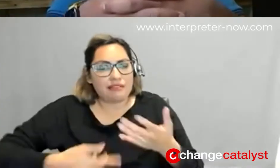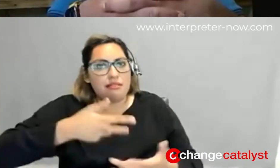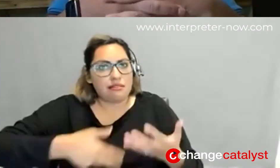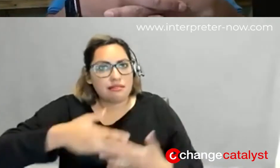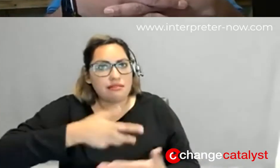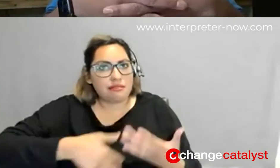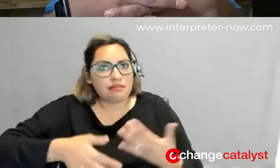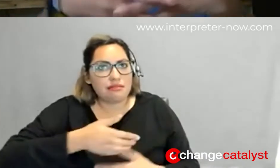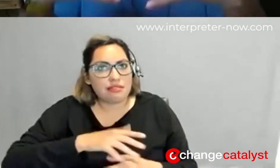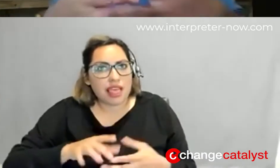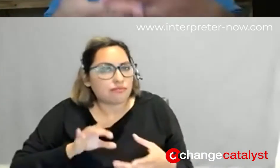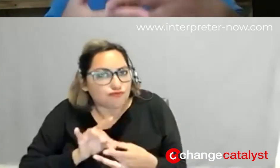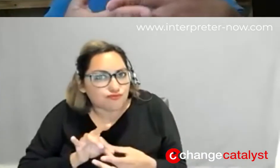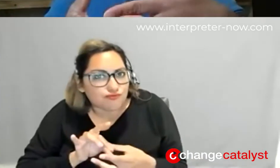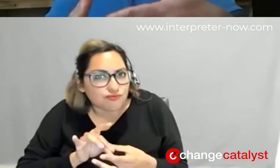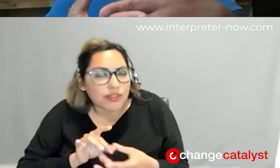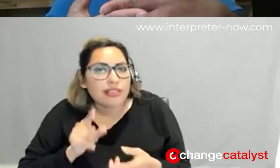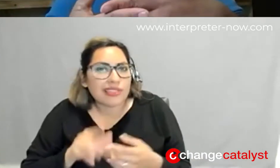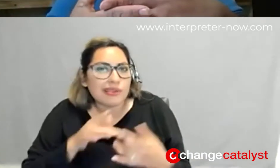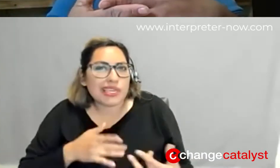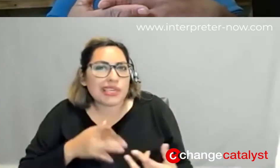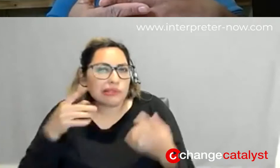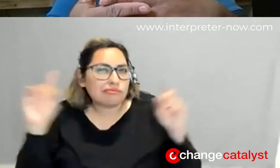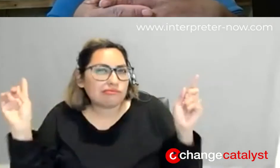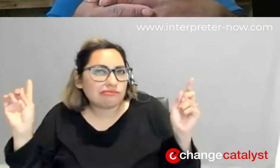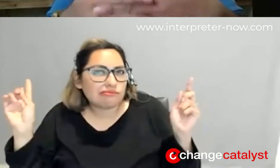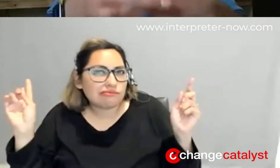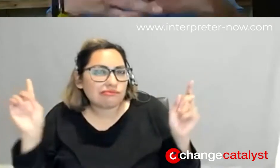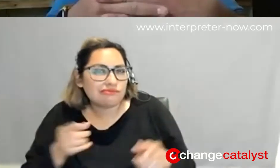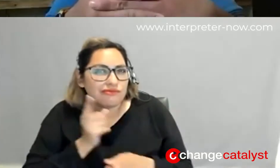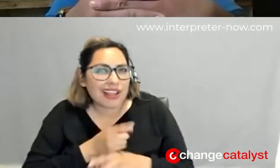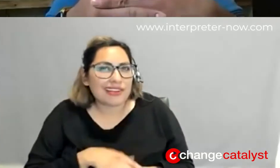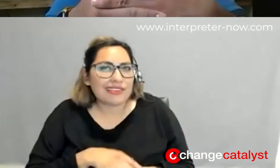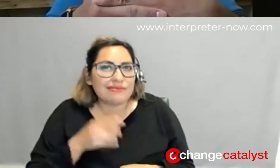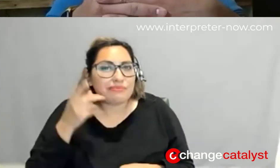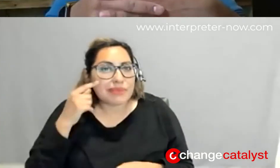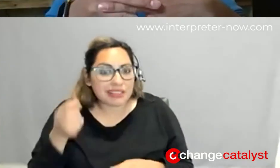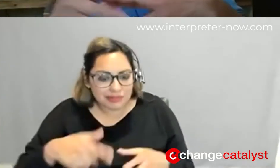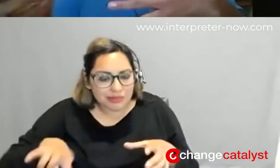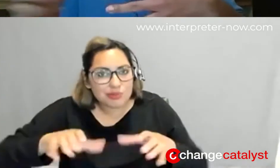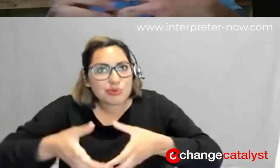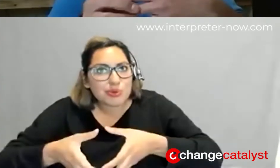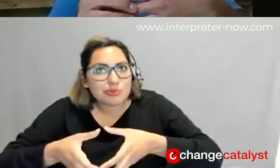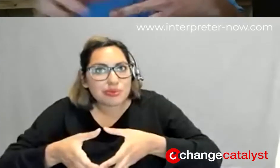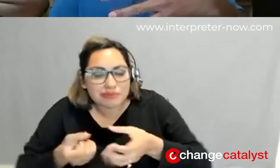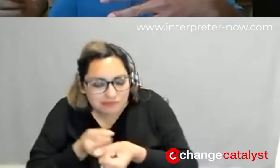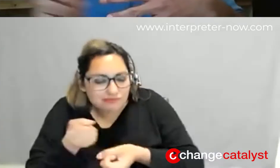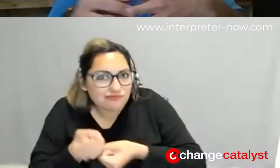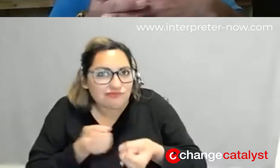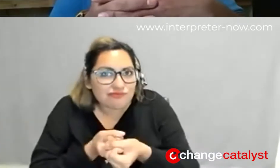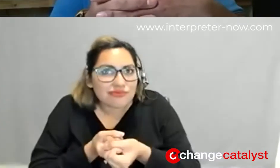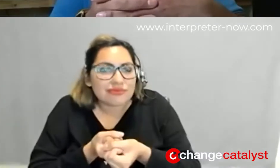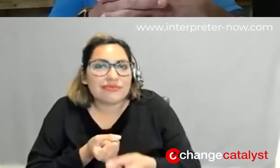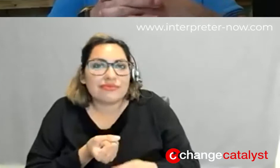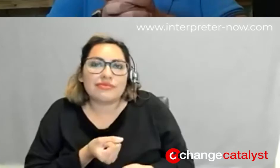social network, they're more likely to succeed, right? Because they're a group. They're not just one-offs. They can't be picked off